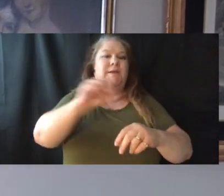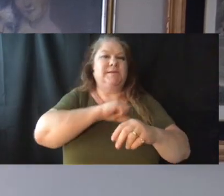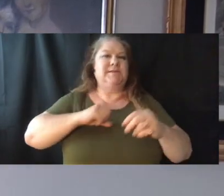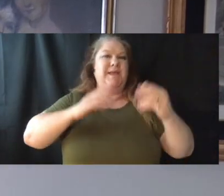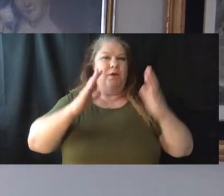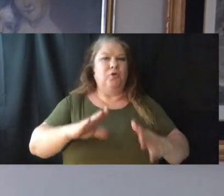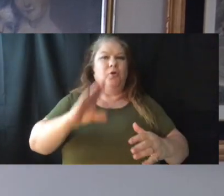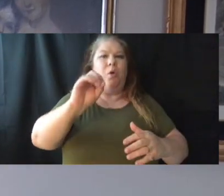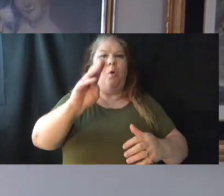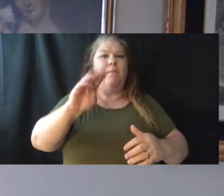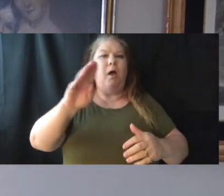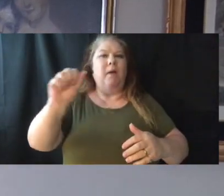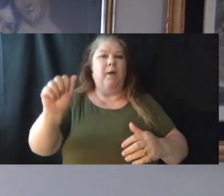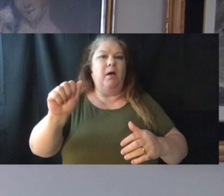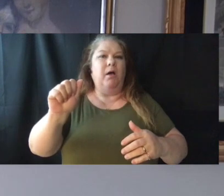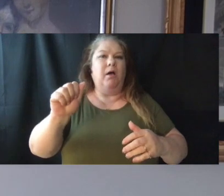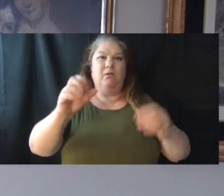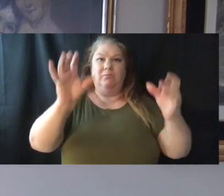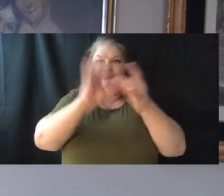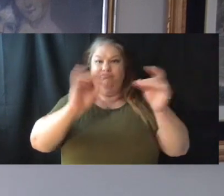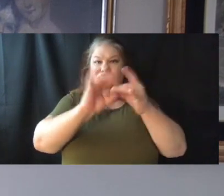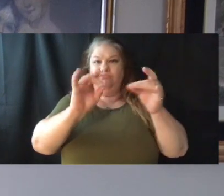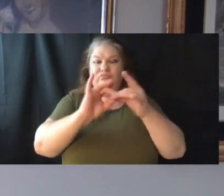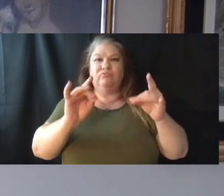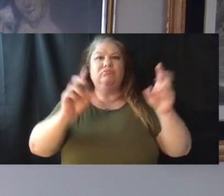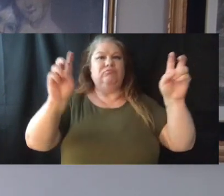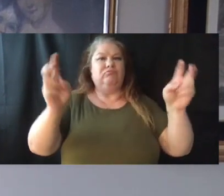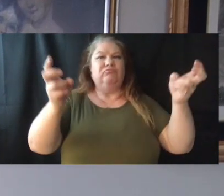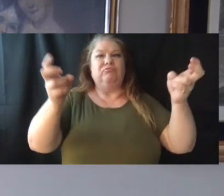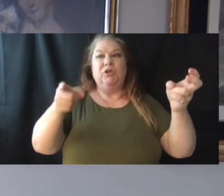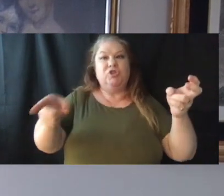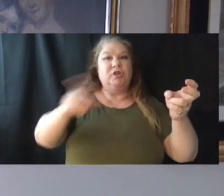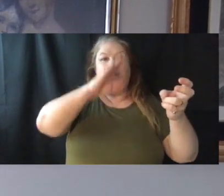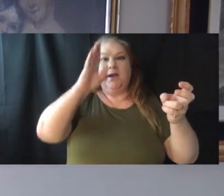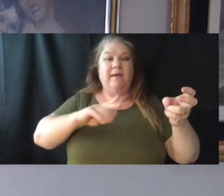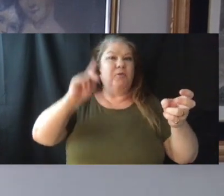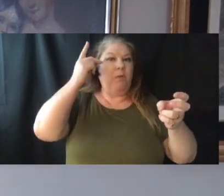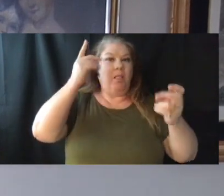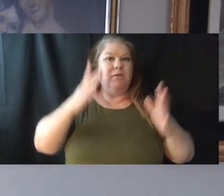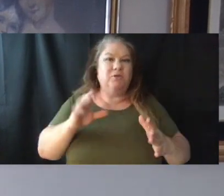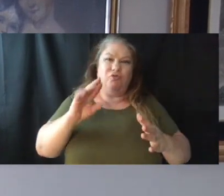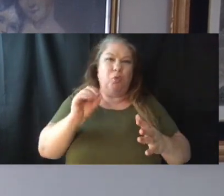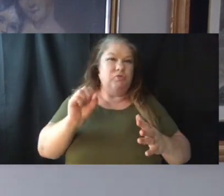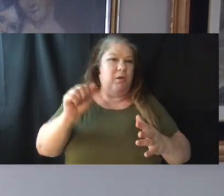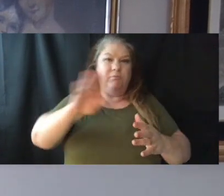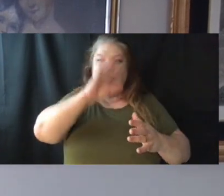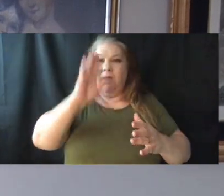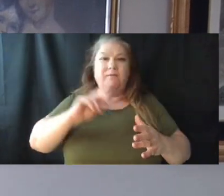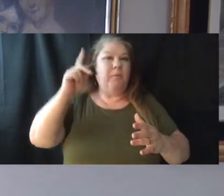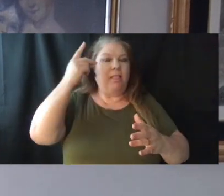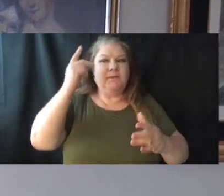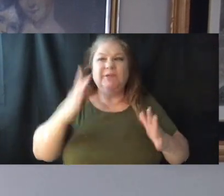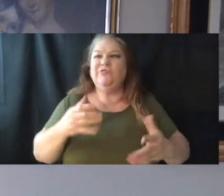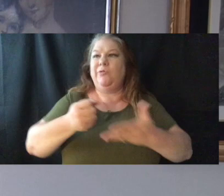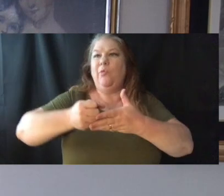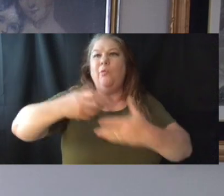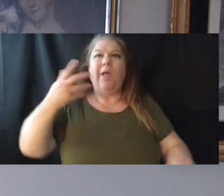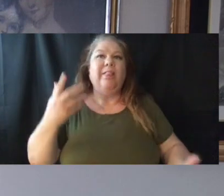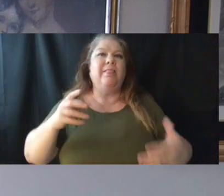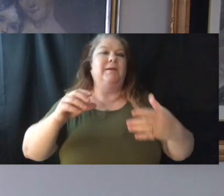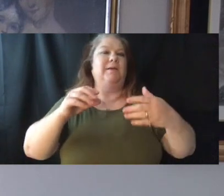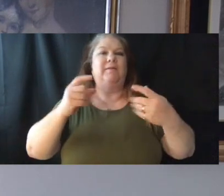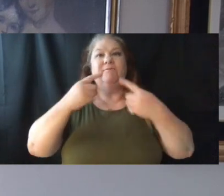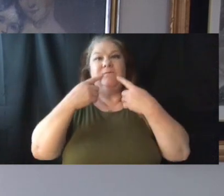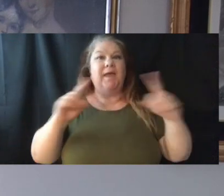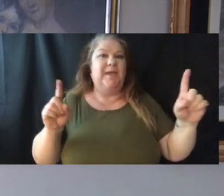Obama reminded us that Ms. Parks had, quote, held no public office, she wasn't a wealthy woman, she didn't appear in the society pages,